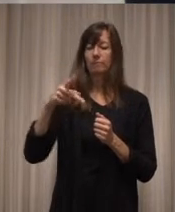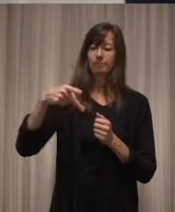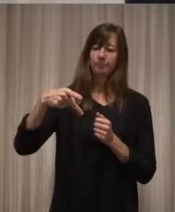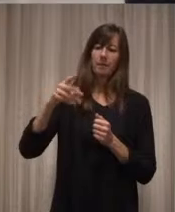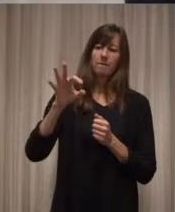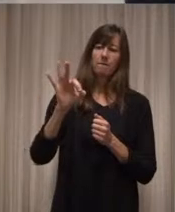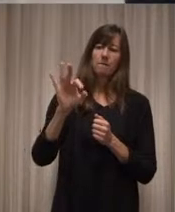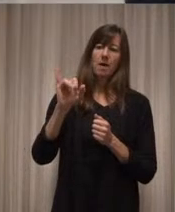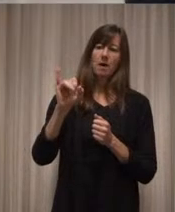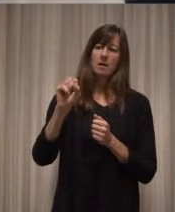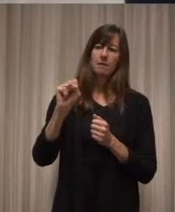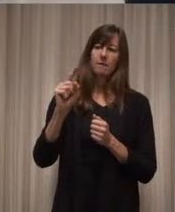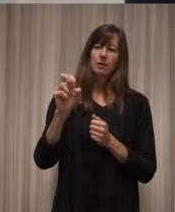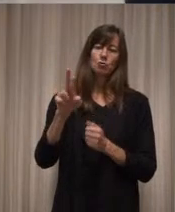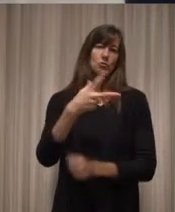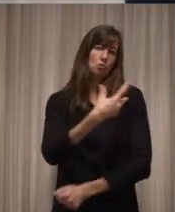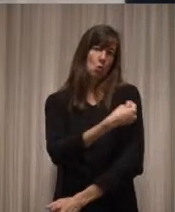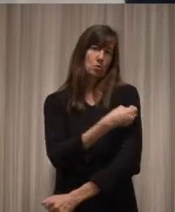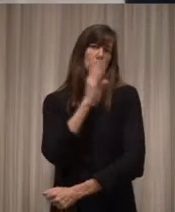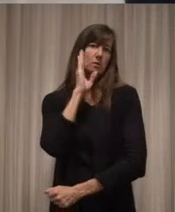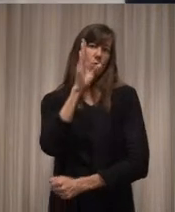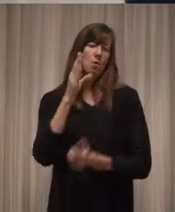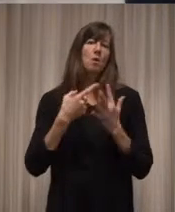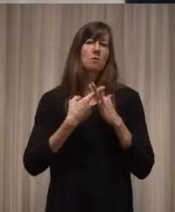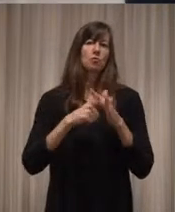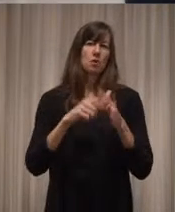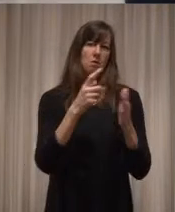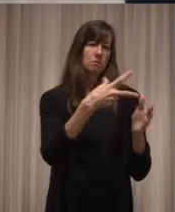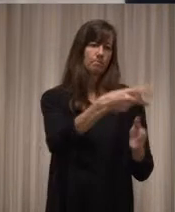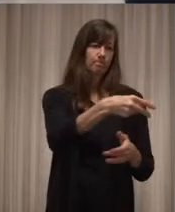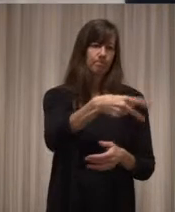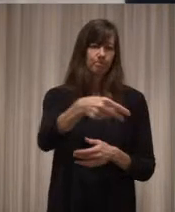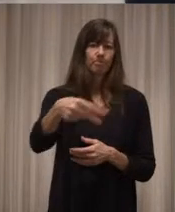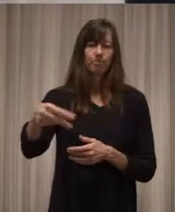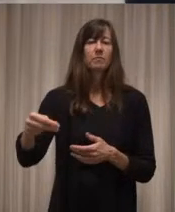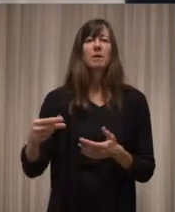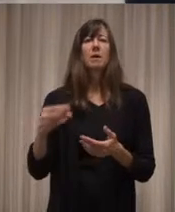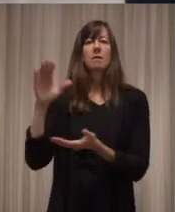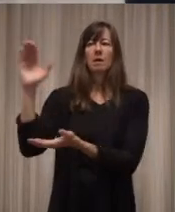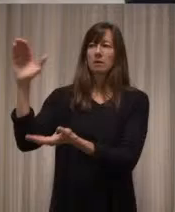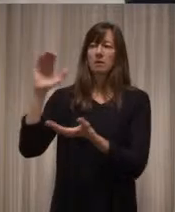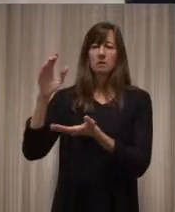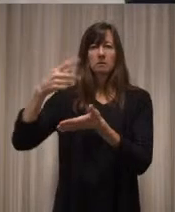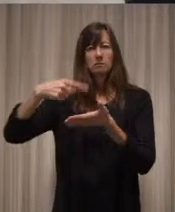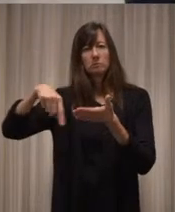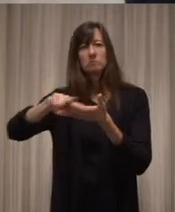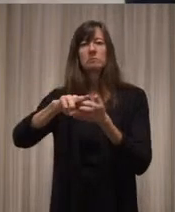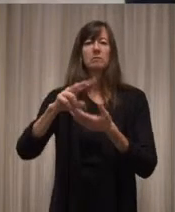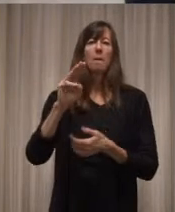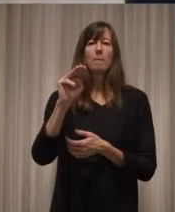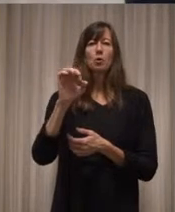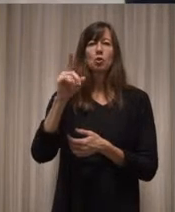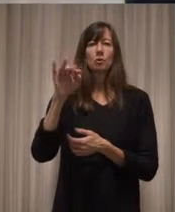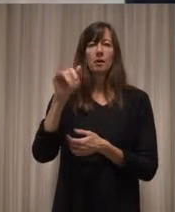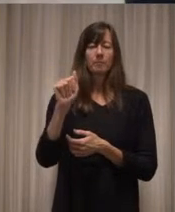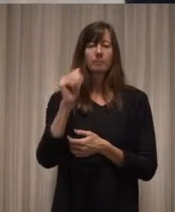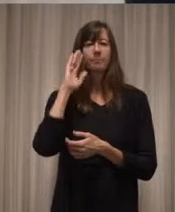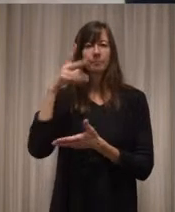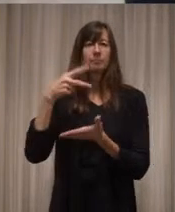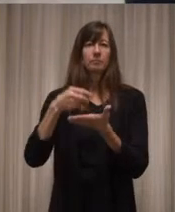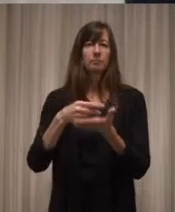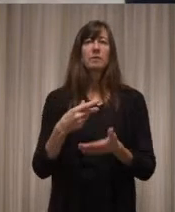allocated. All of these vaccines are part of that, again, first phase focused on our